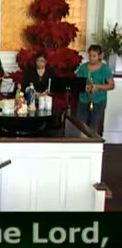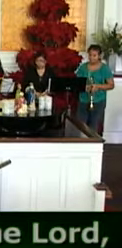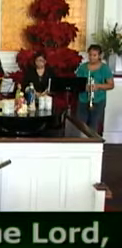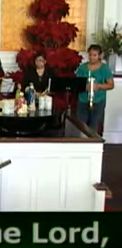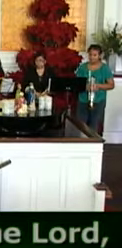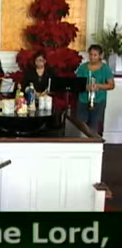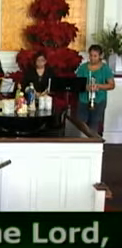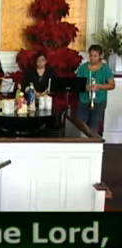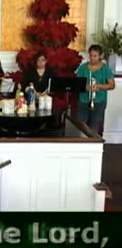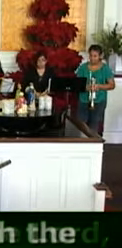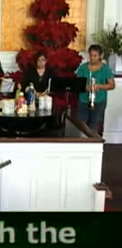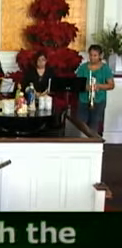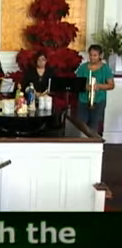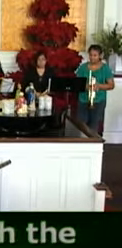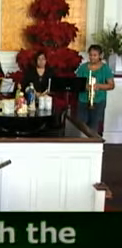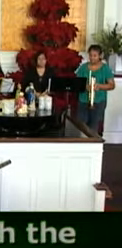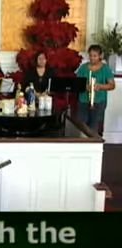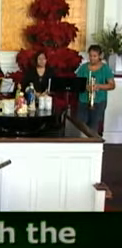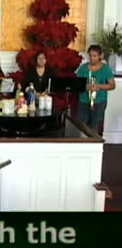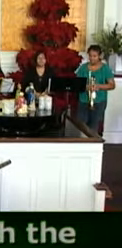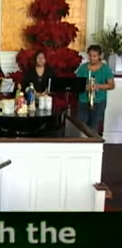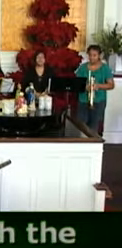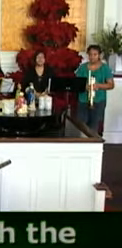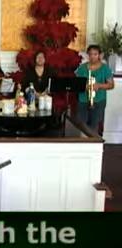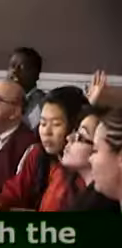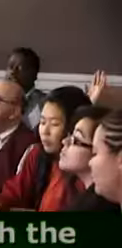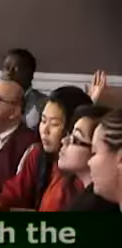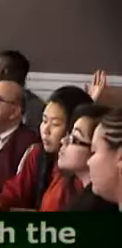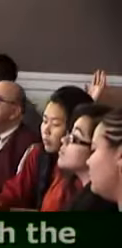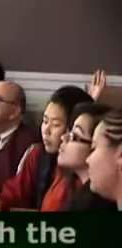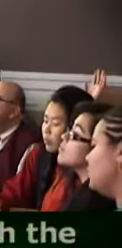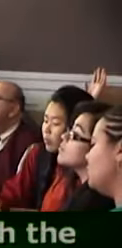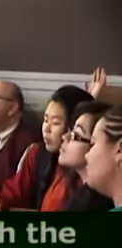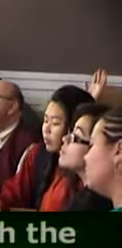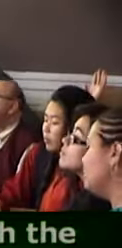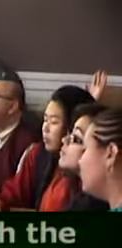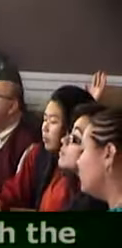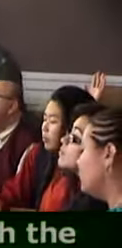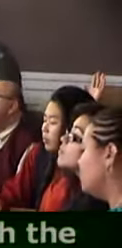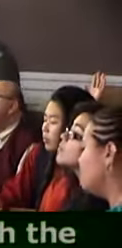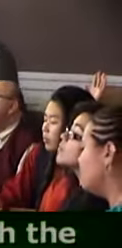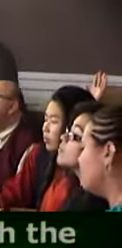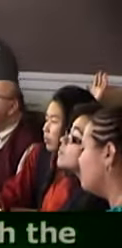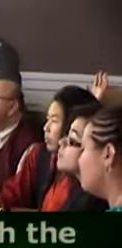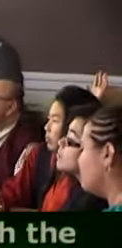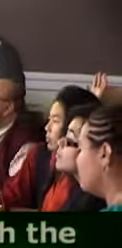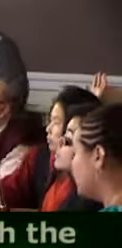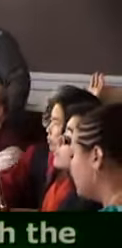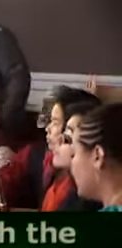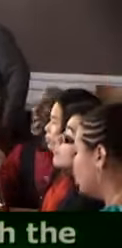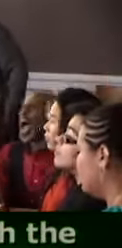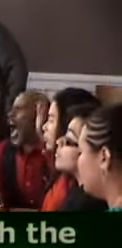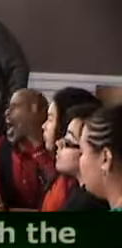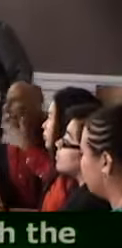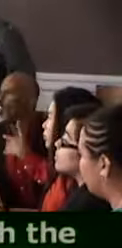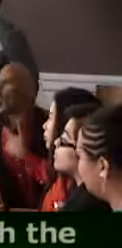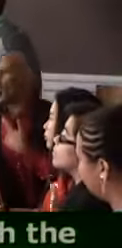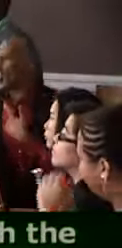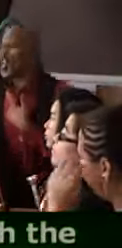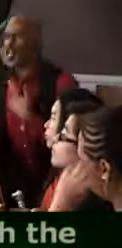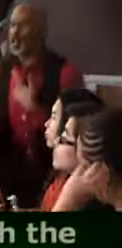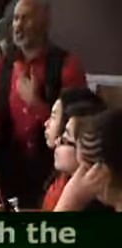you raise me, how you fill me with the Holy Ghost, and how